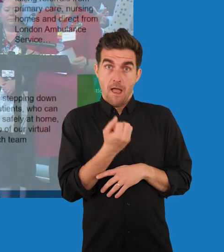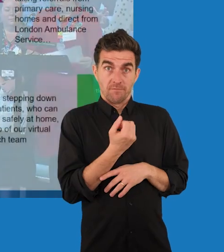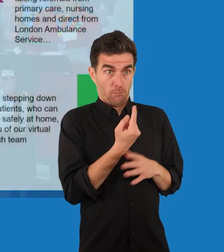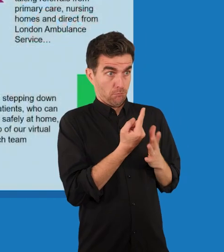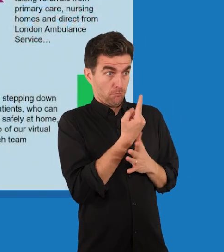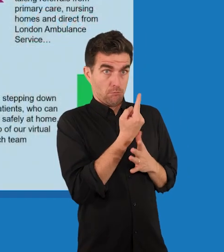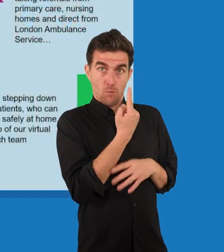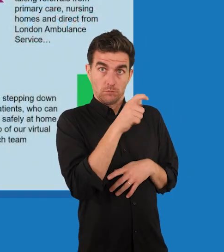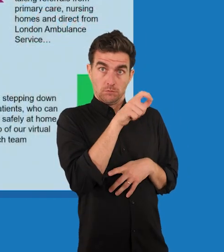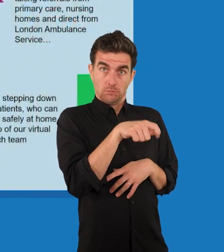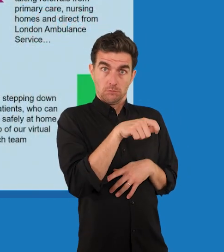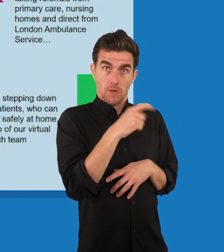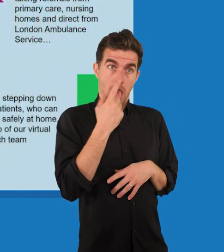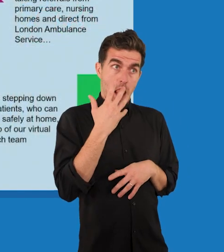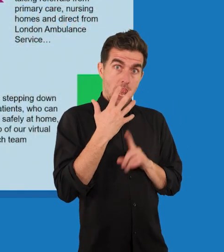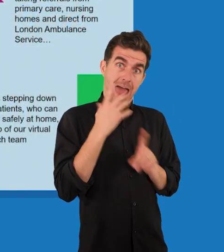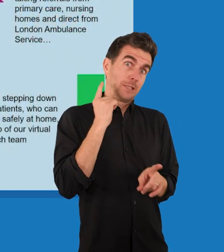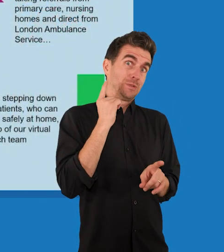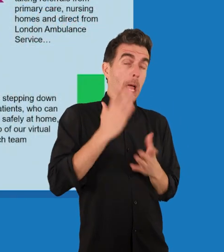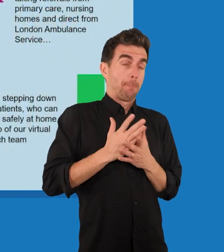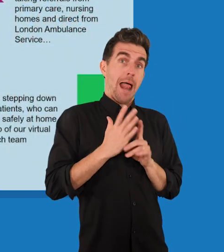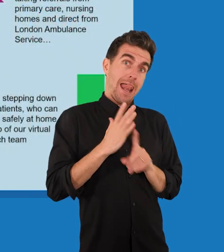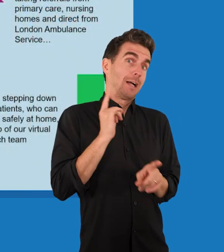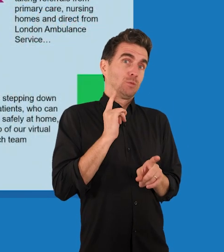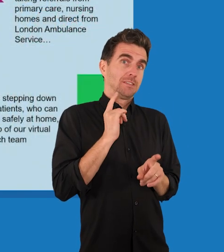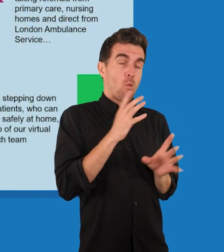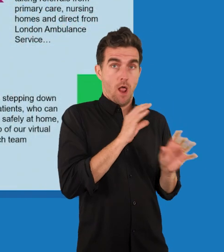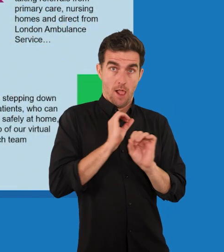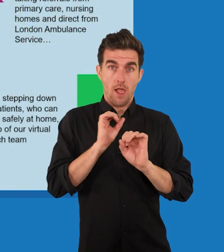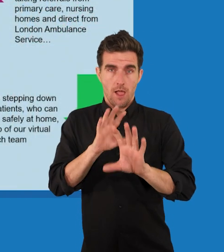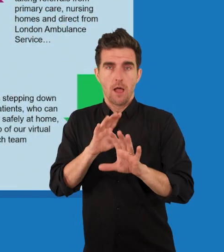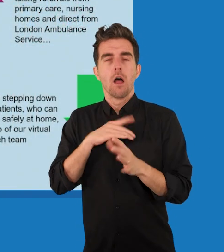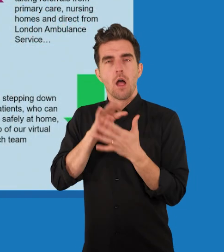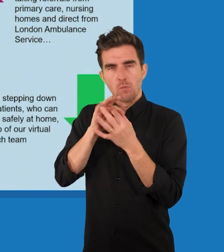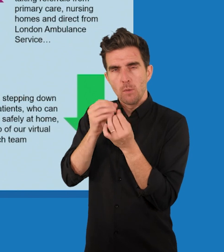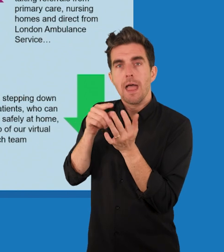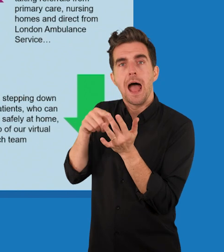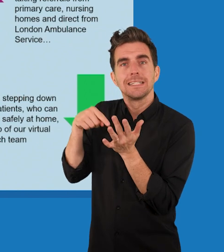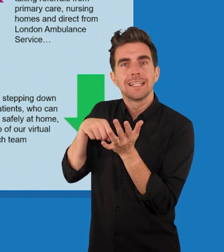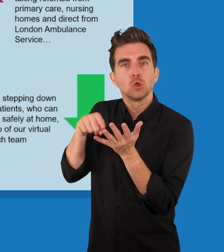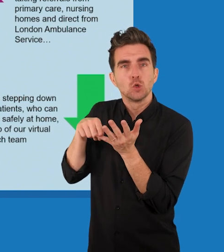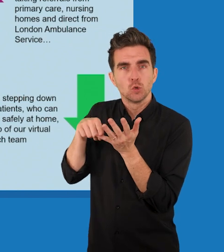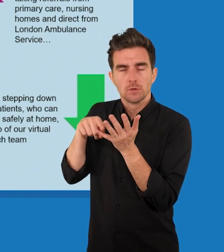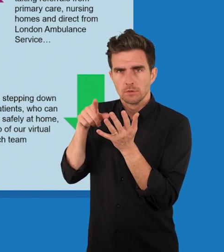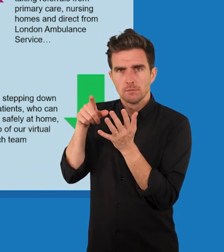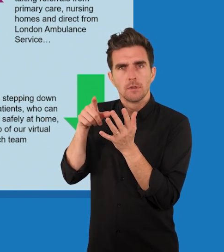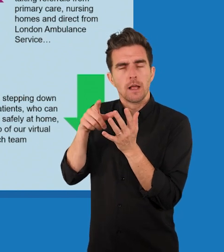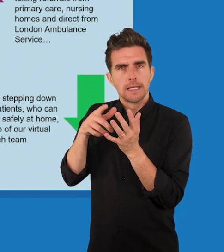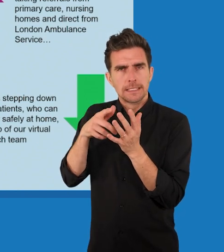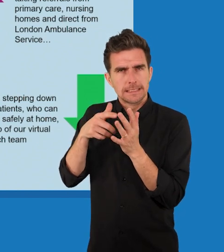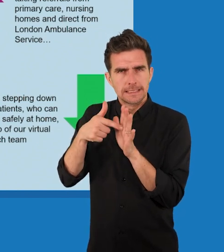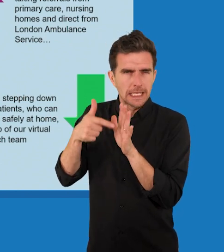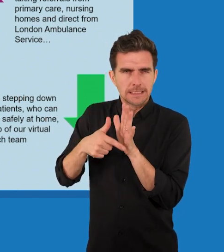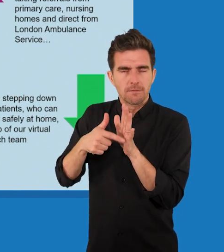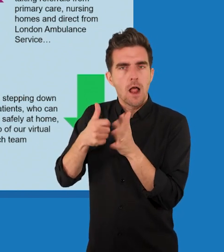So I've actually got a very brief case study of a patient from last week, actually. So we're working closely with our ITU, so